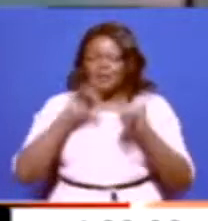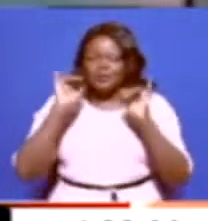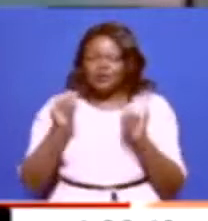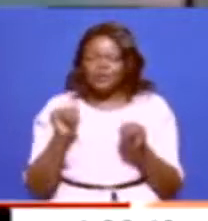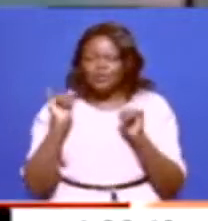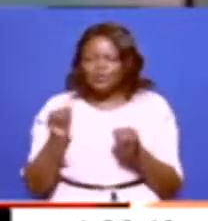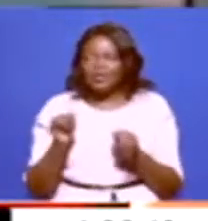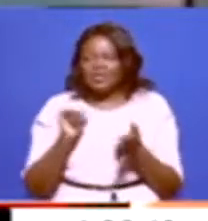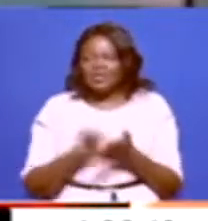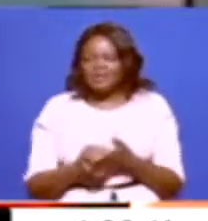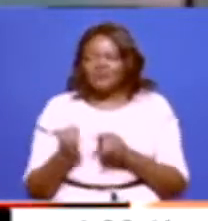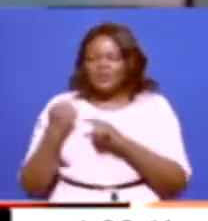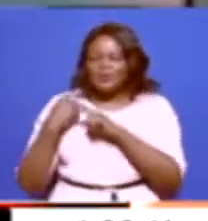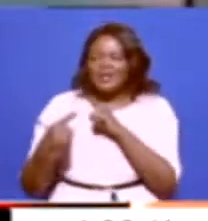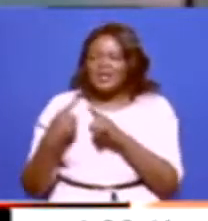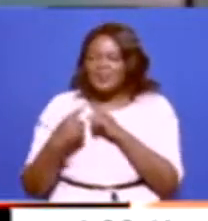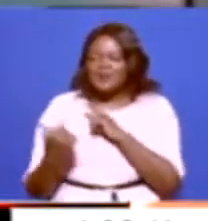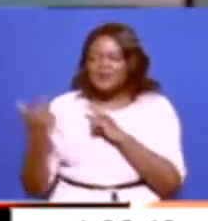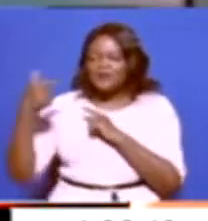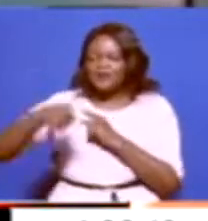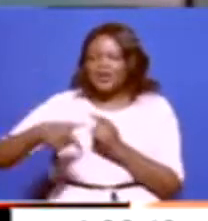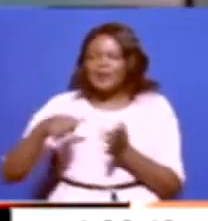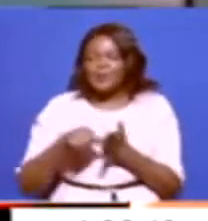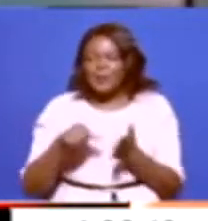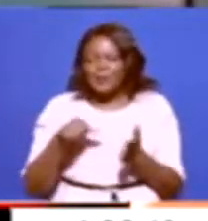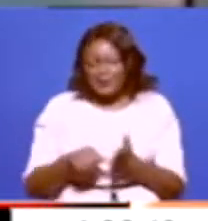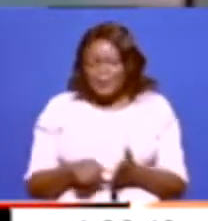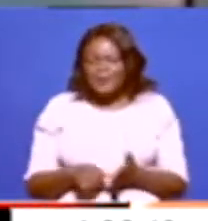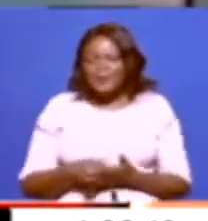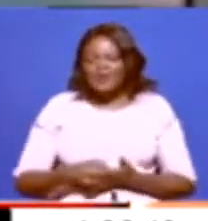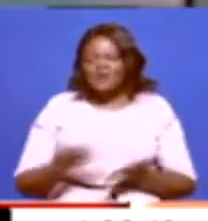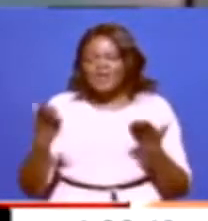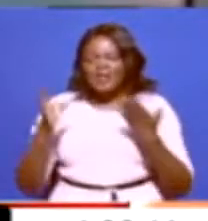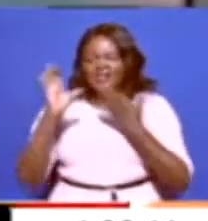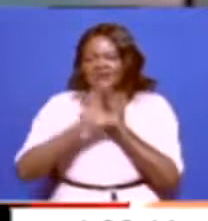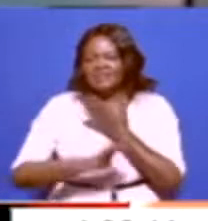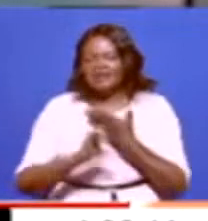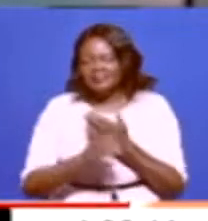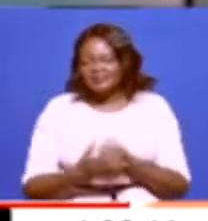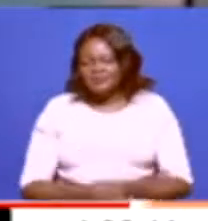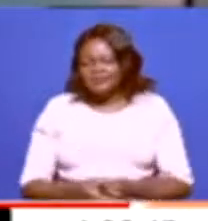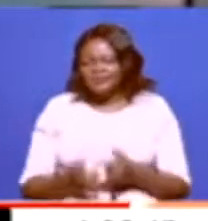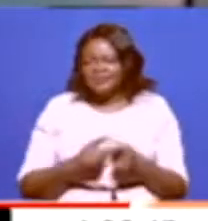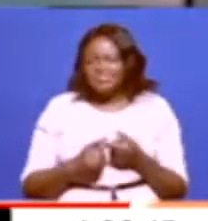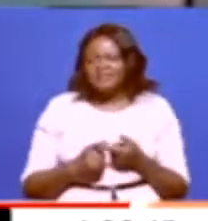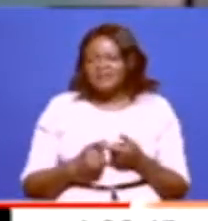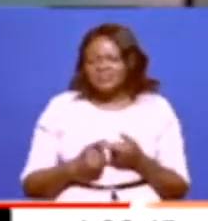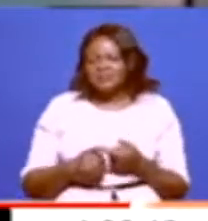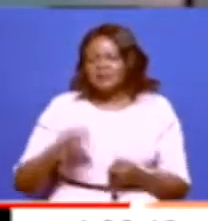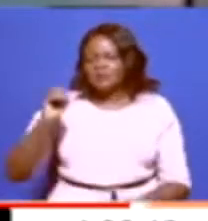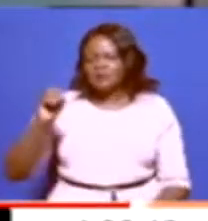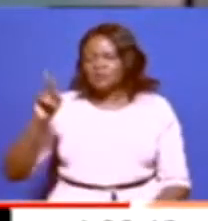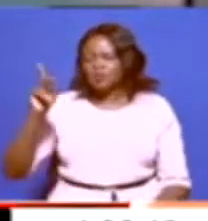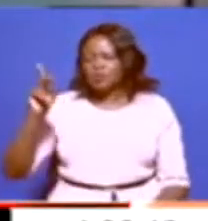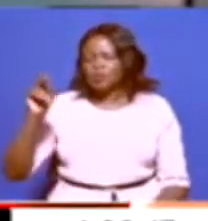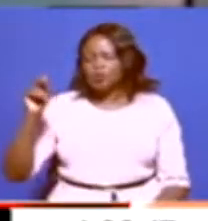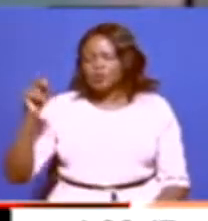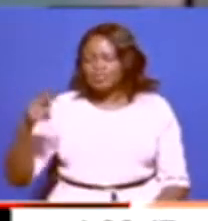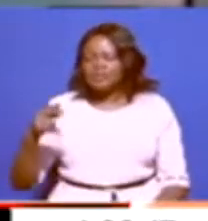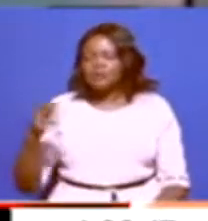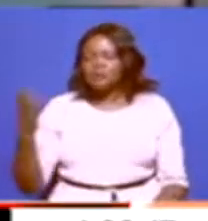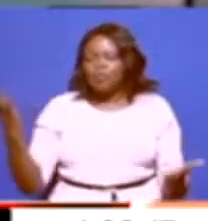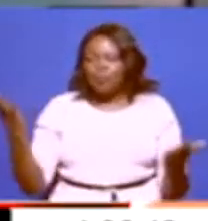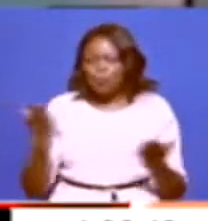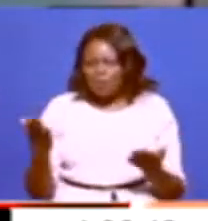Now, we have been experiencing fuel crisis across the country, and Wycliffe Okech has been our man in the county